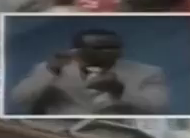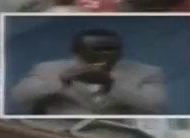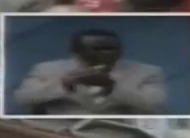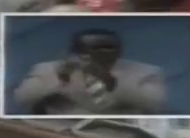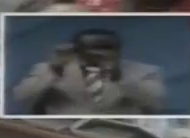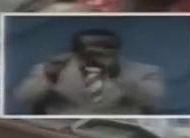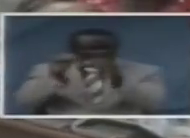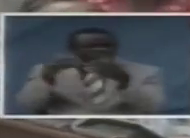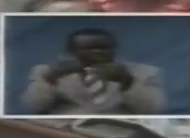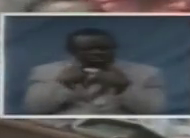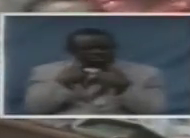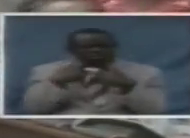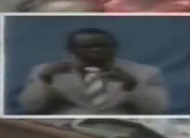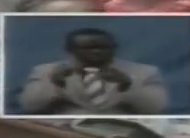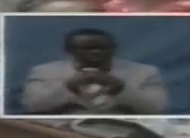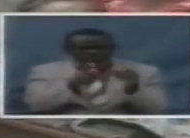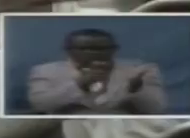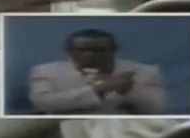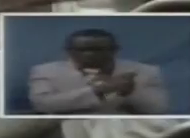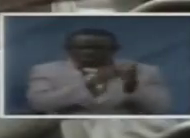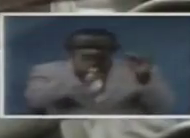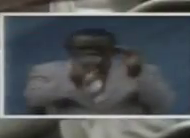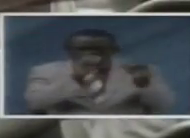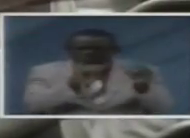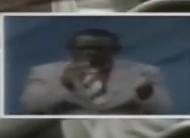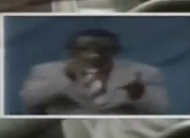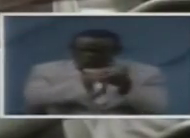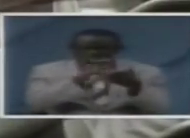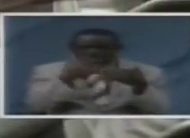the modernization projects have been completed.